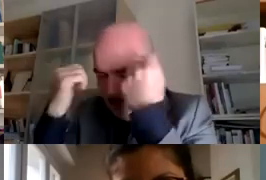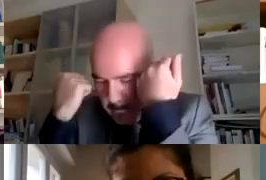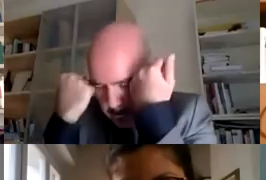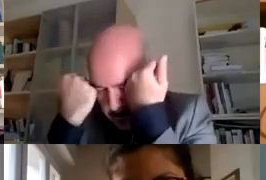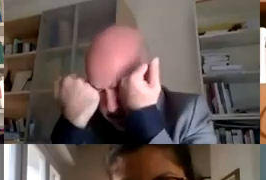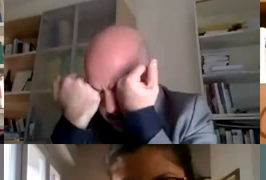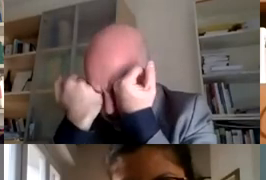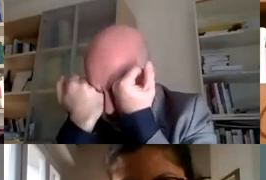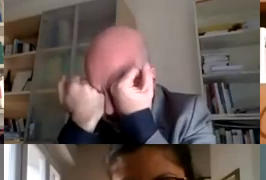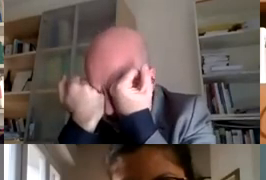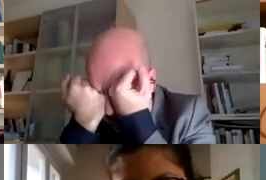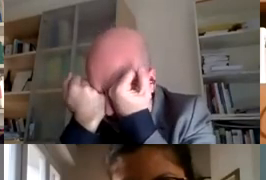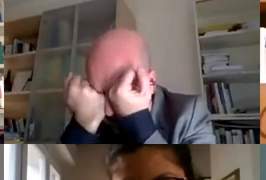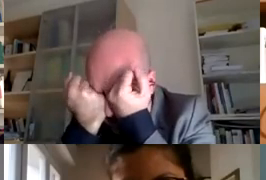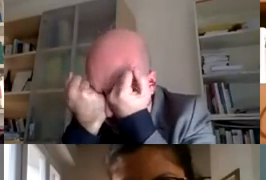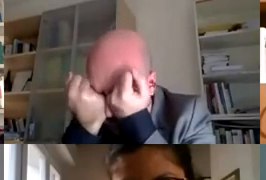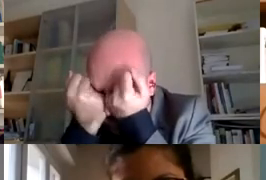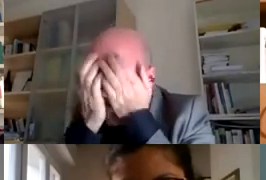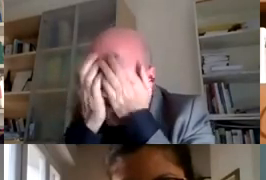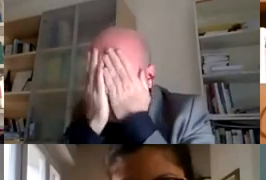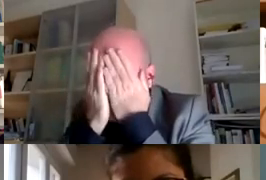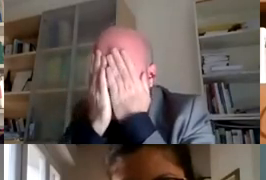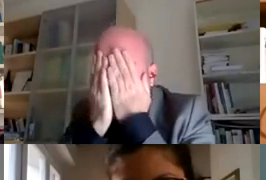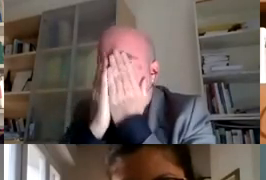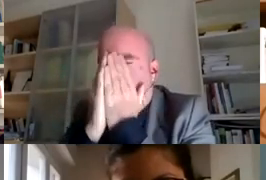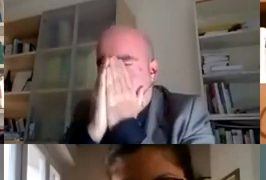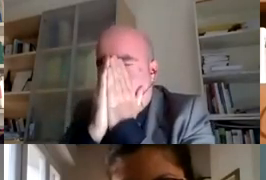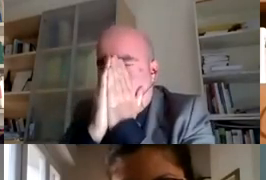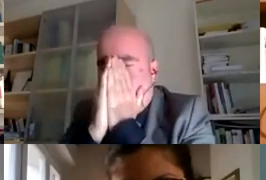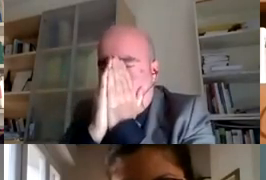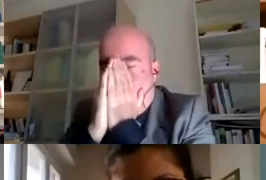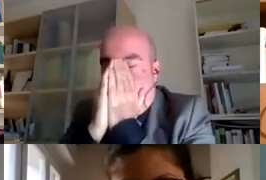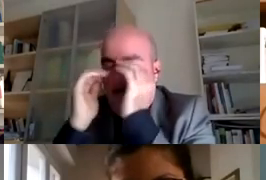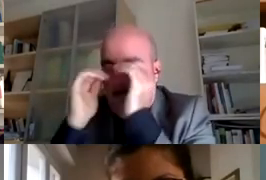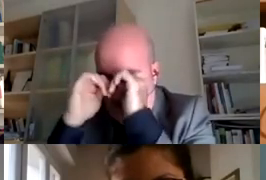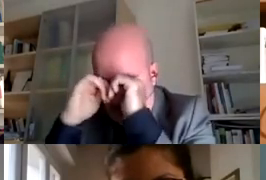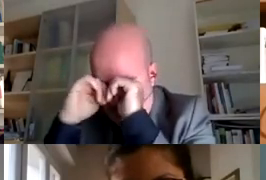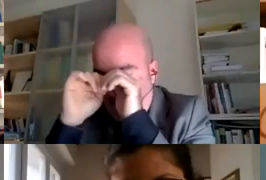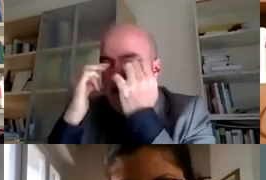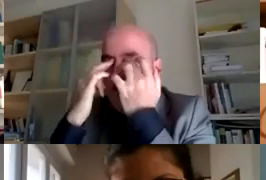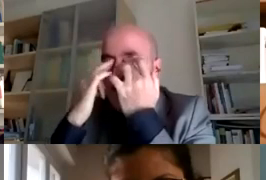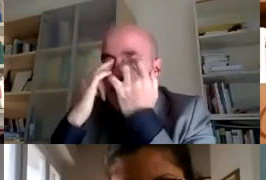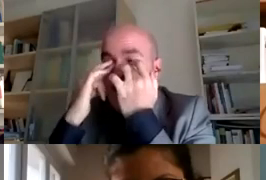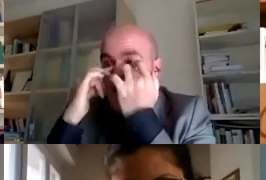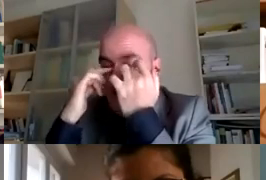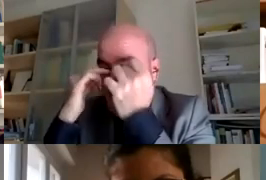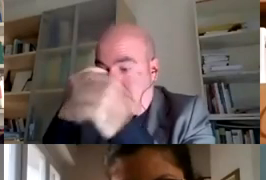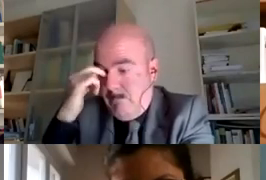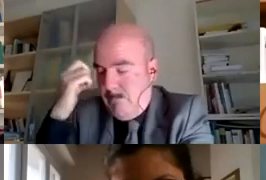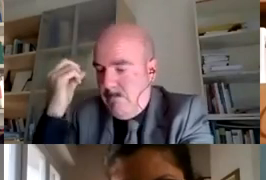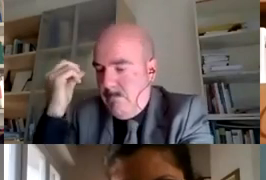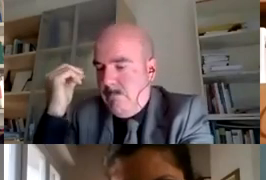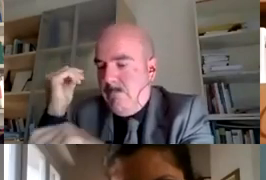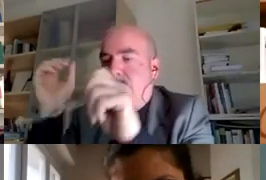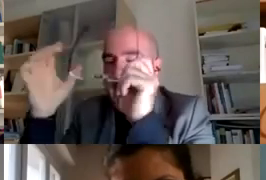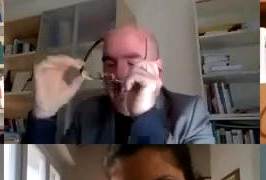Nova Law School of Law for convening such an interesting event. With my